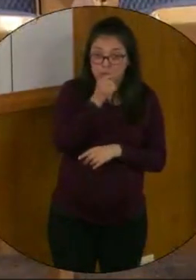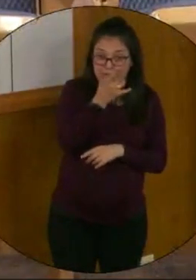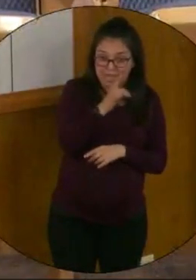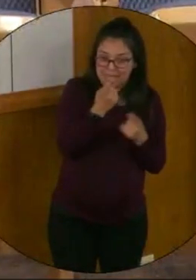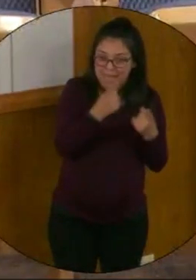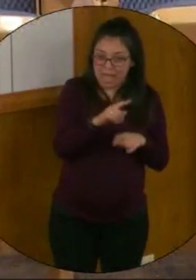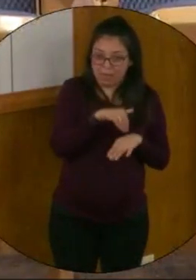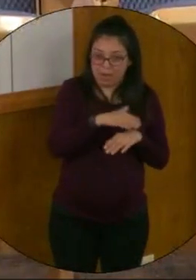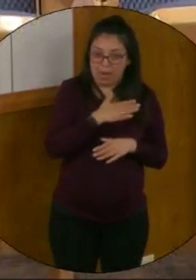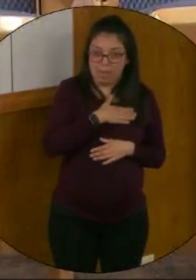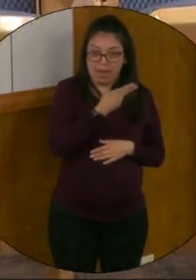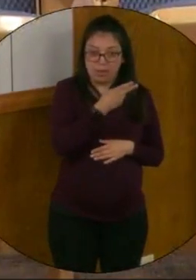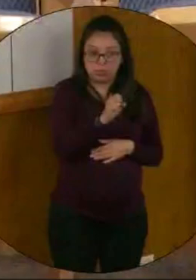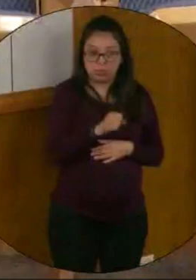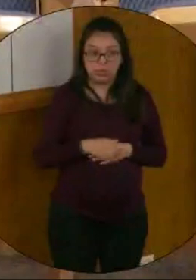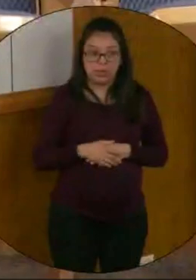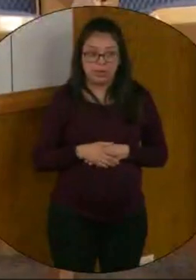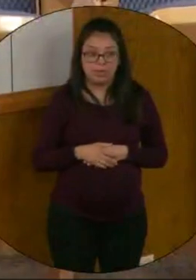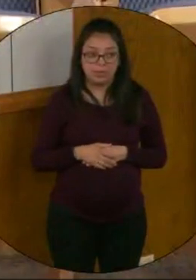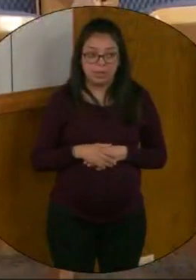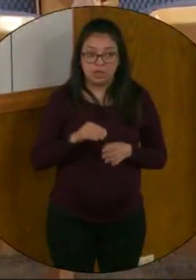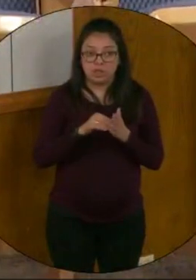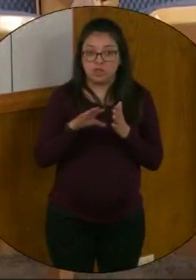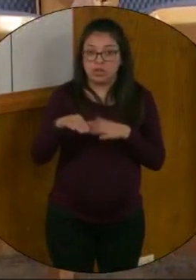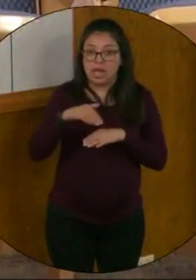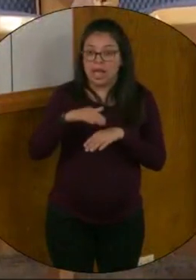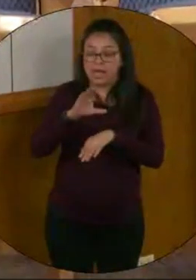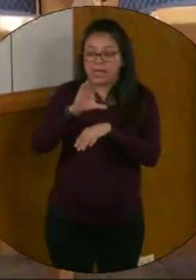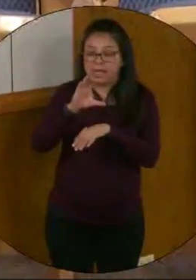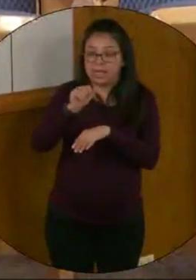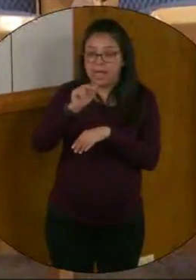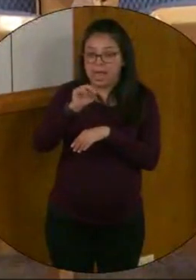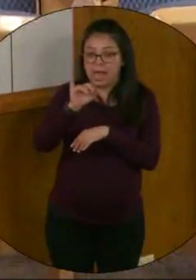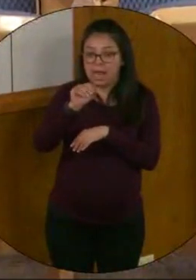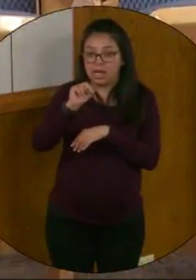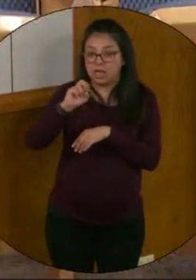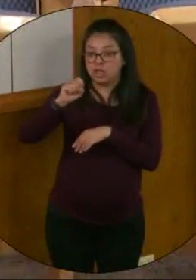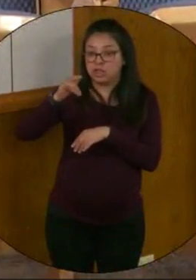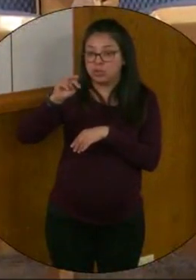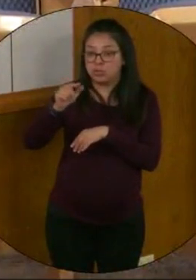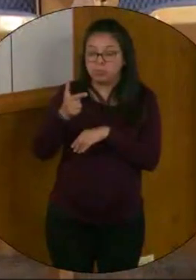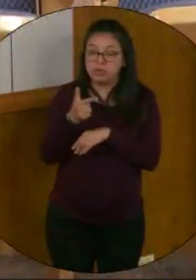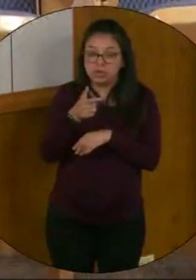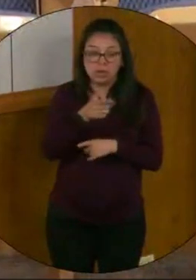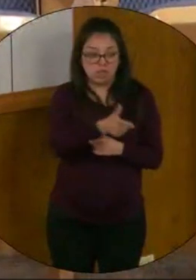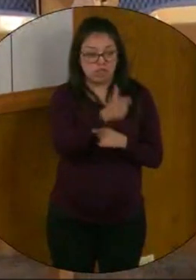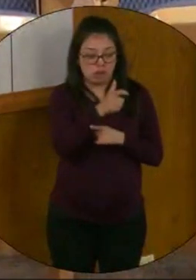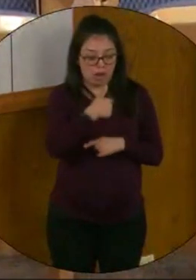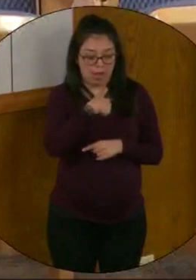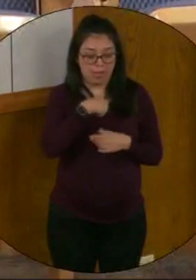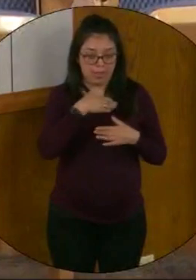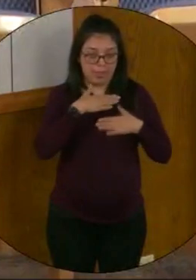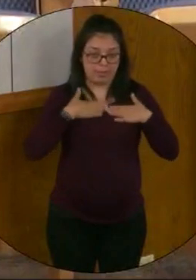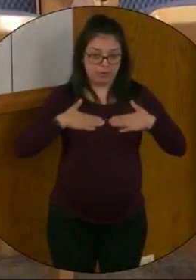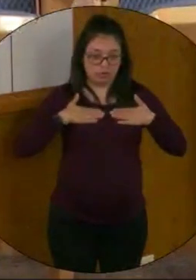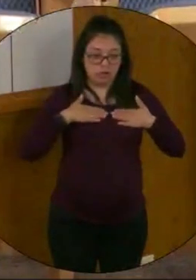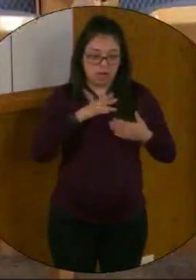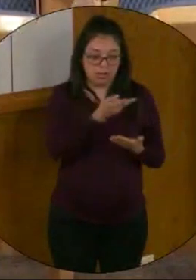happened at my high school. A student at Canyon Springs bled out on our baseball field when he was shot in the chest after